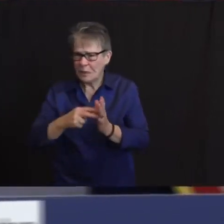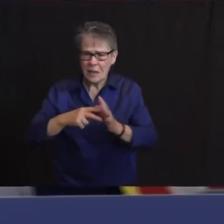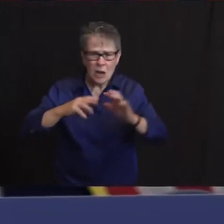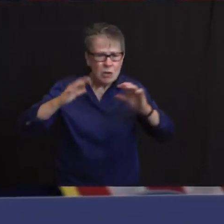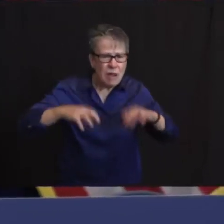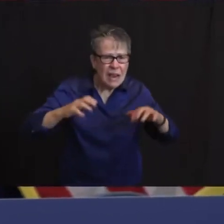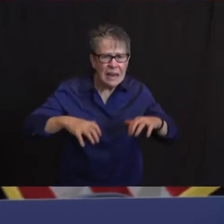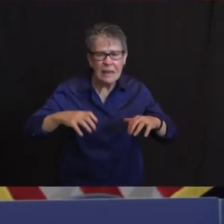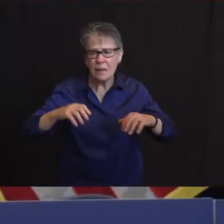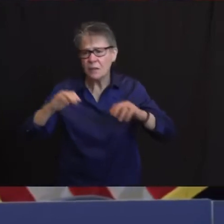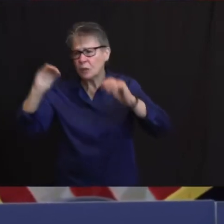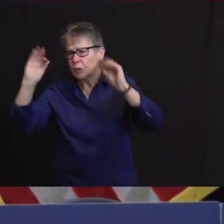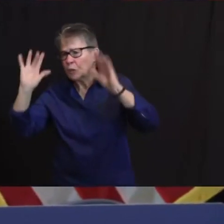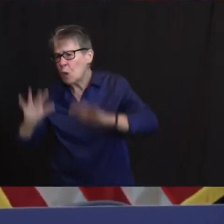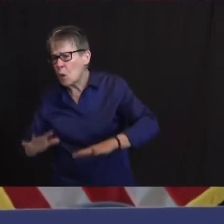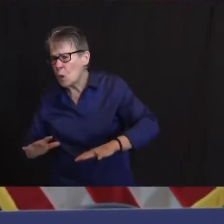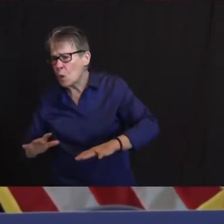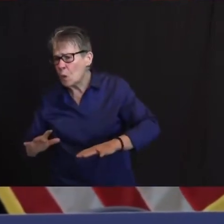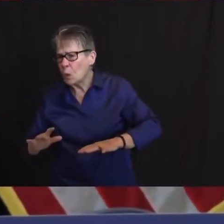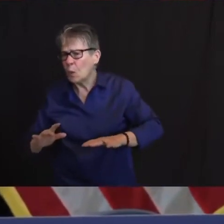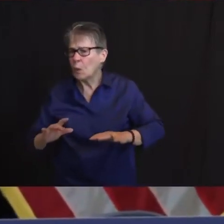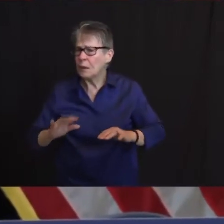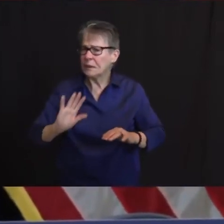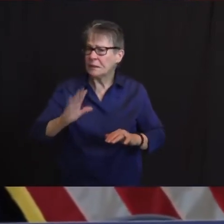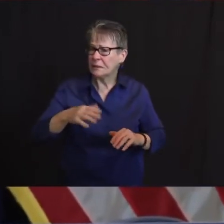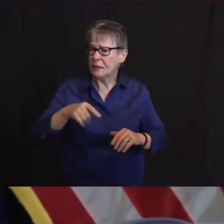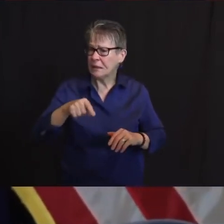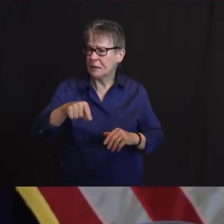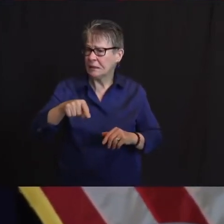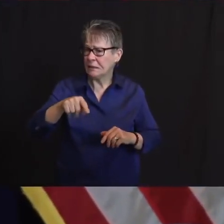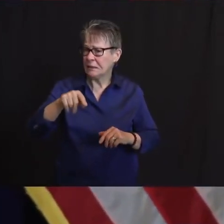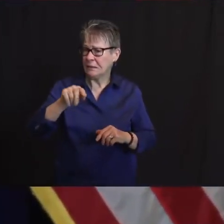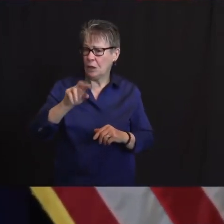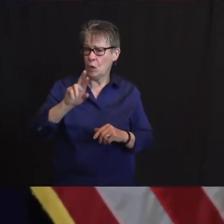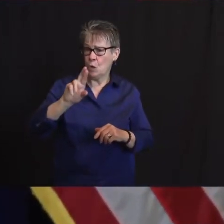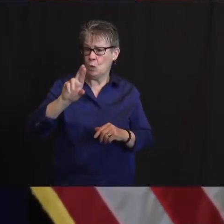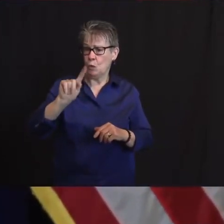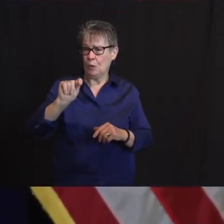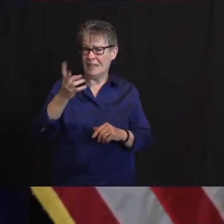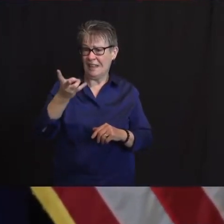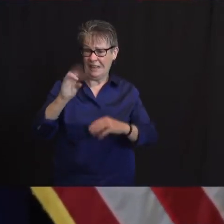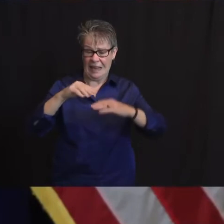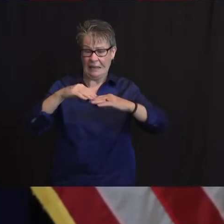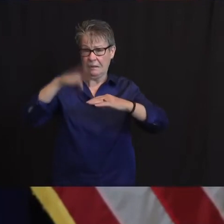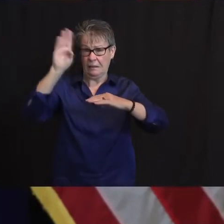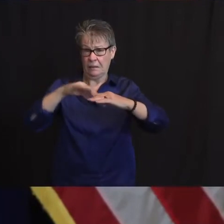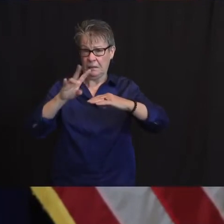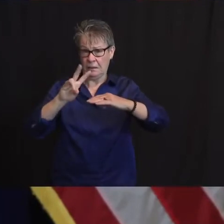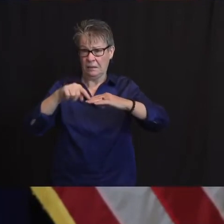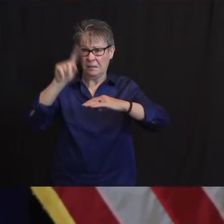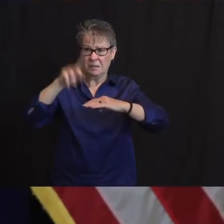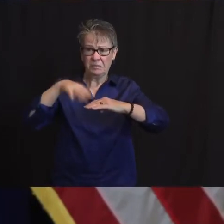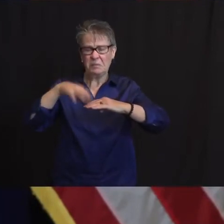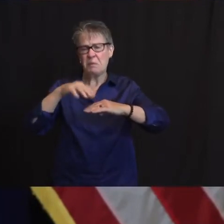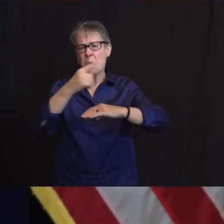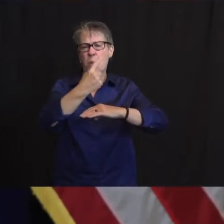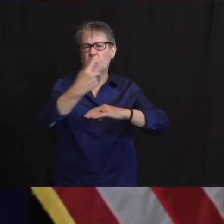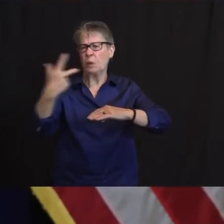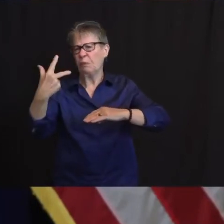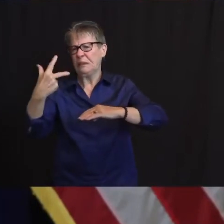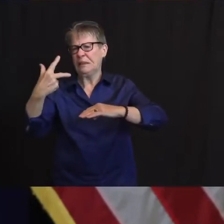that corridor north of Interstate 78, which is kind of a typical Jersey storm. But then we do worry about temperatures dropping for the